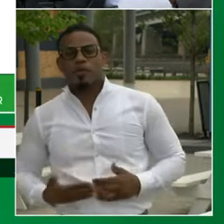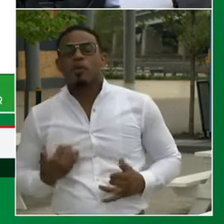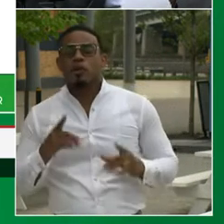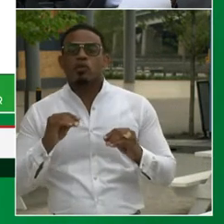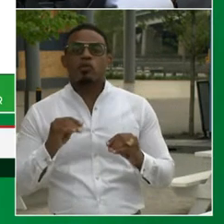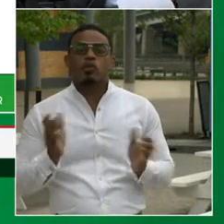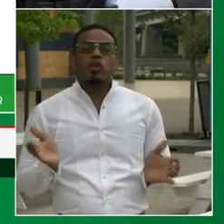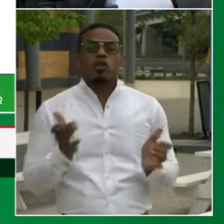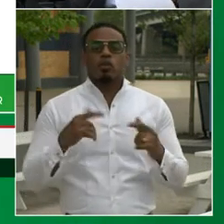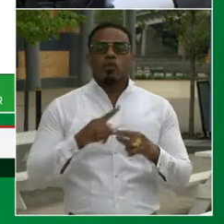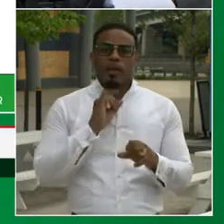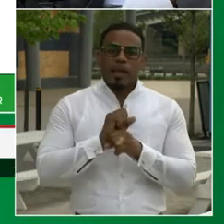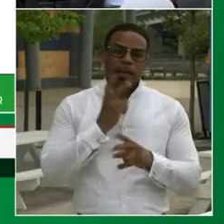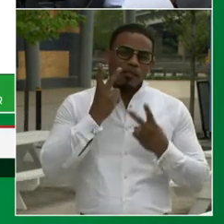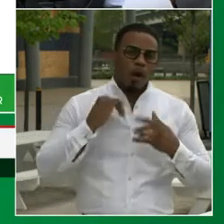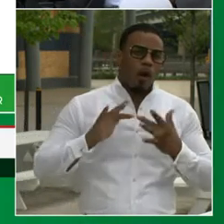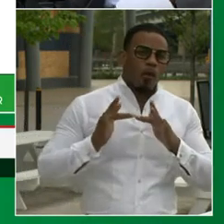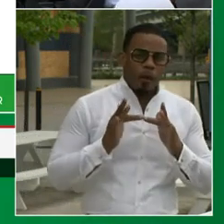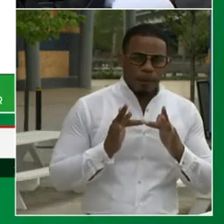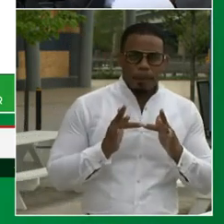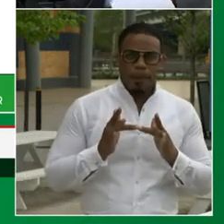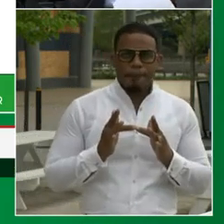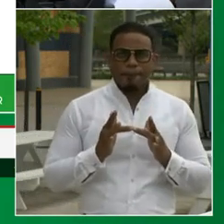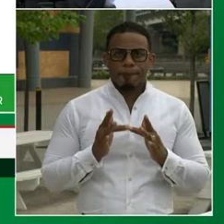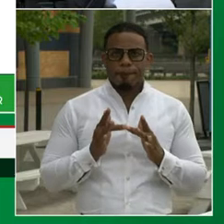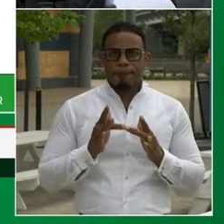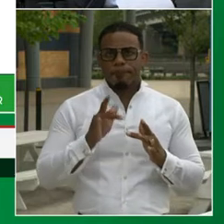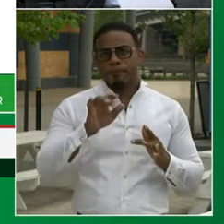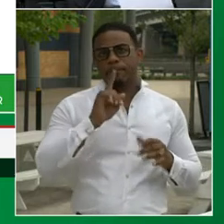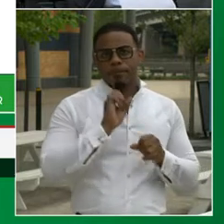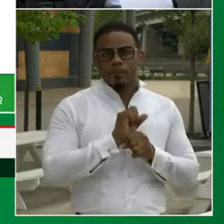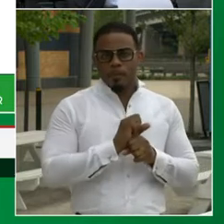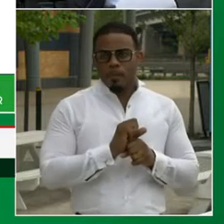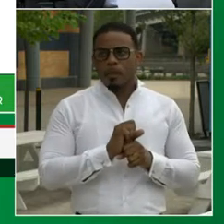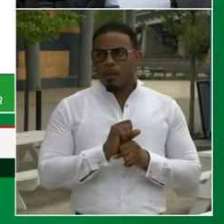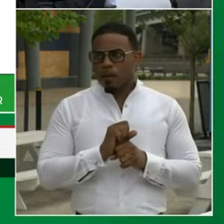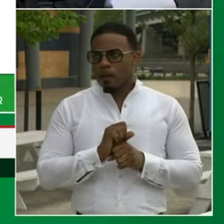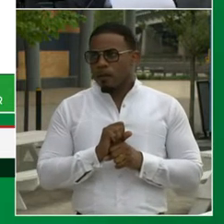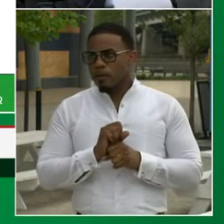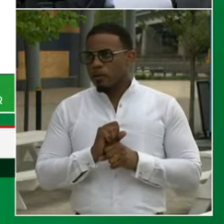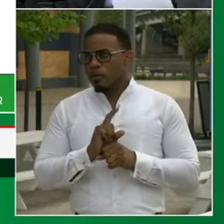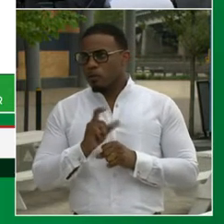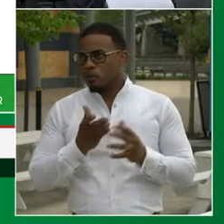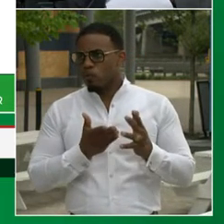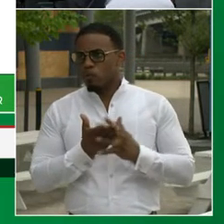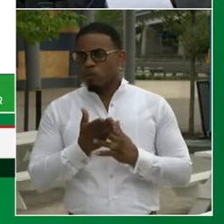We do encourage them to actually visit our website, which is actually, they can do it at